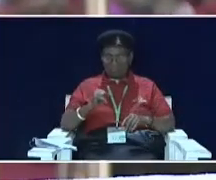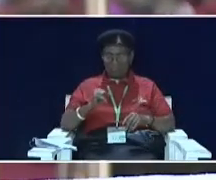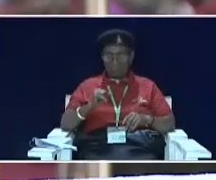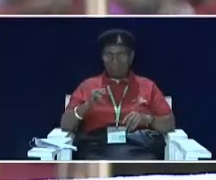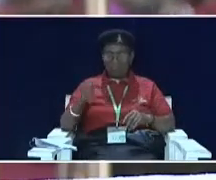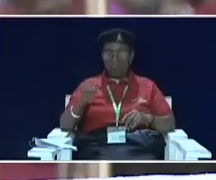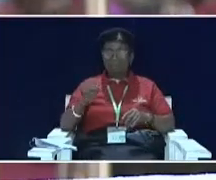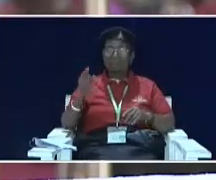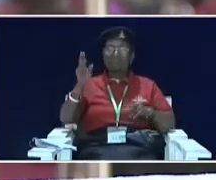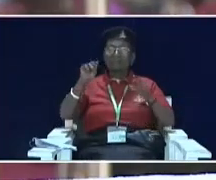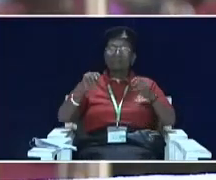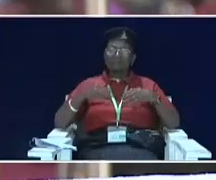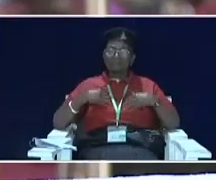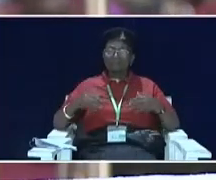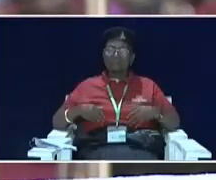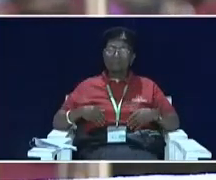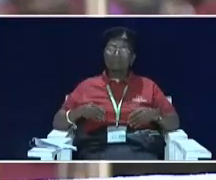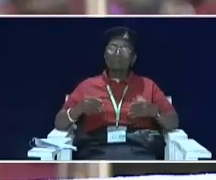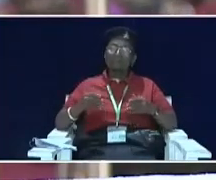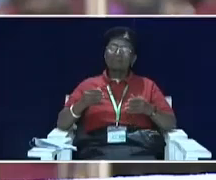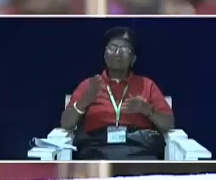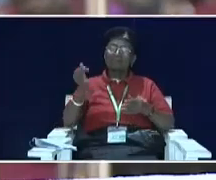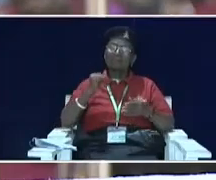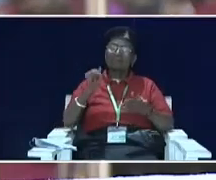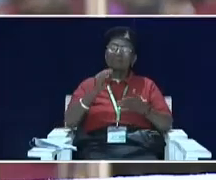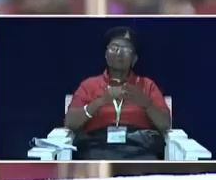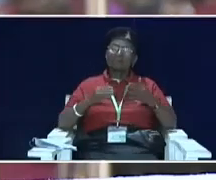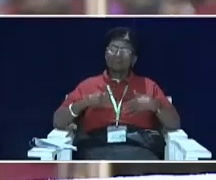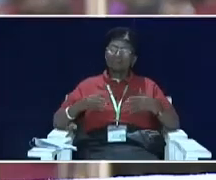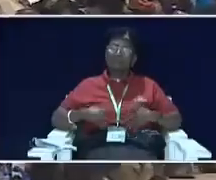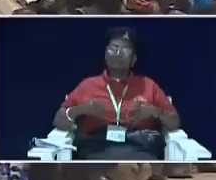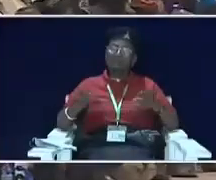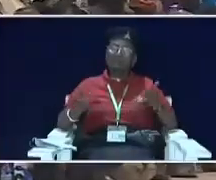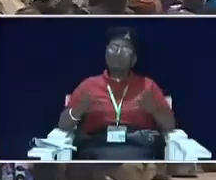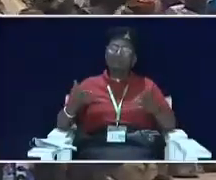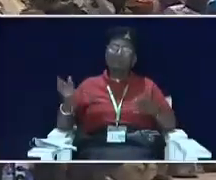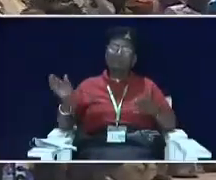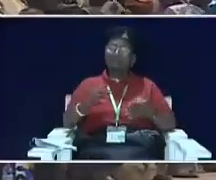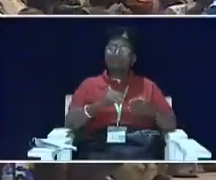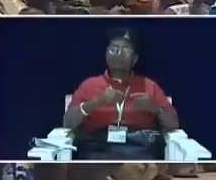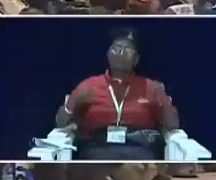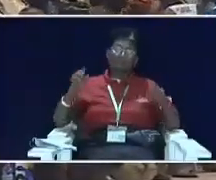He said, very soon your enemies will hear about you and they will tremble.